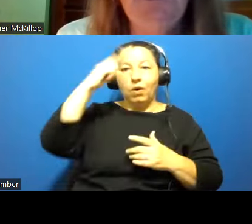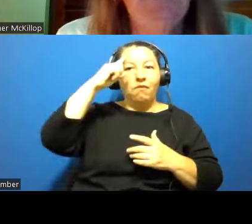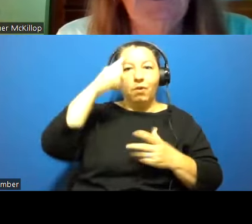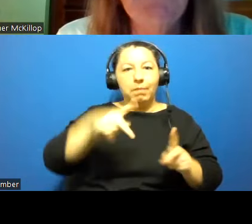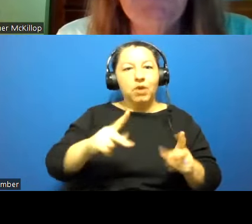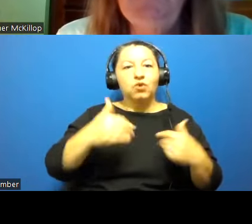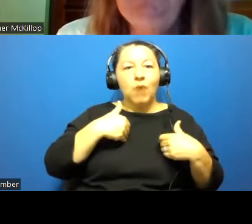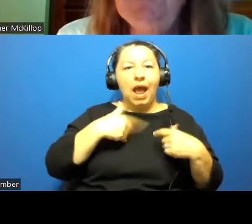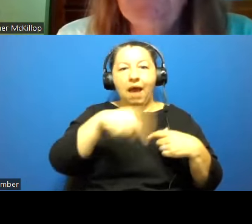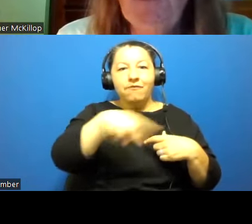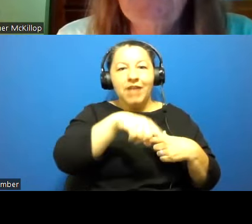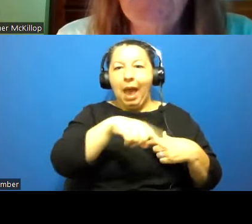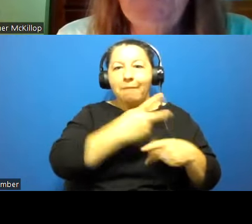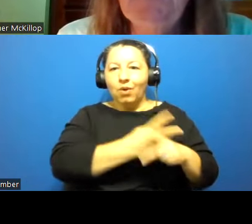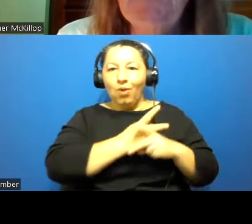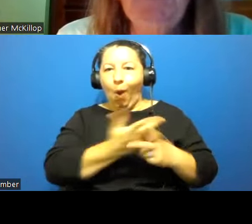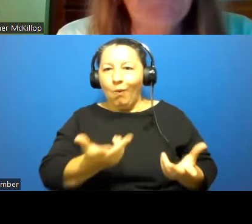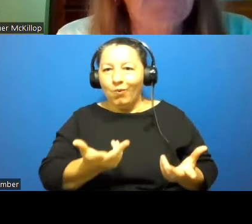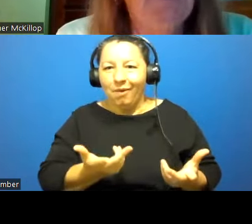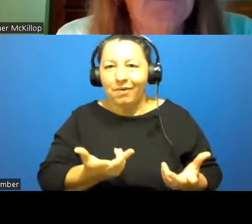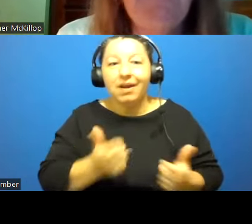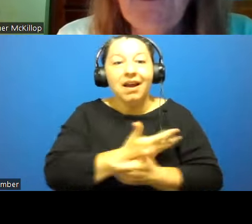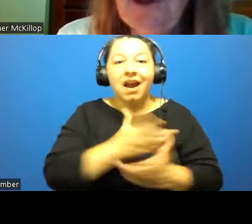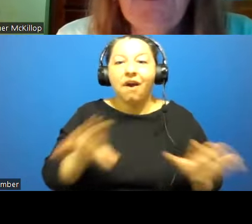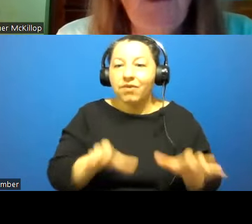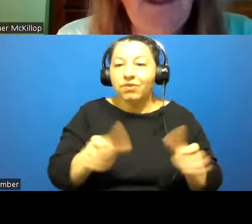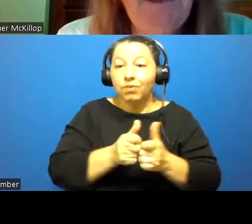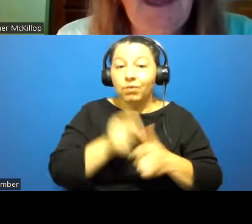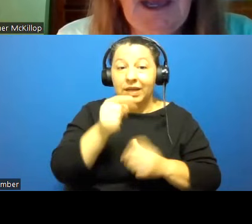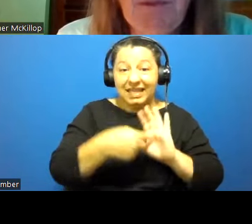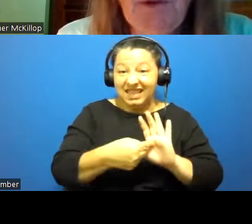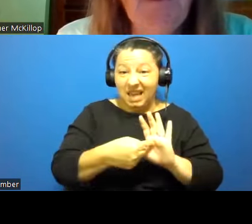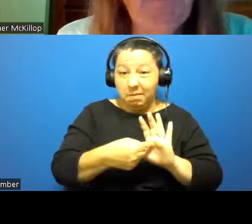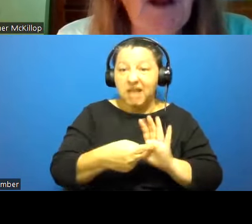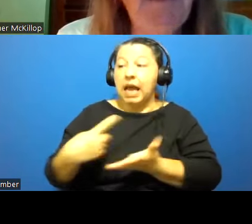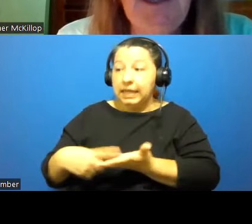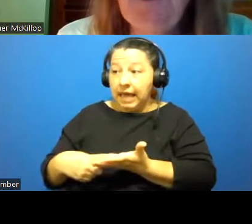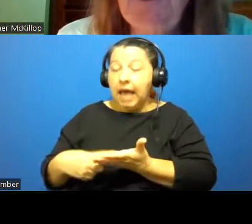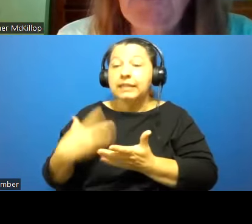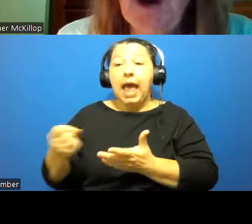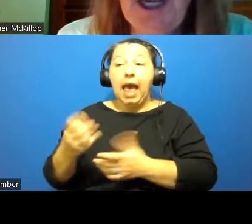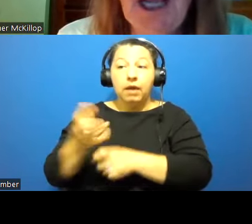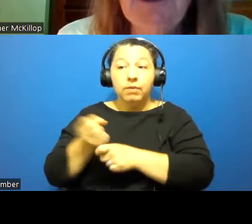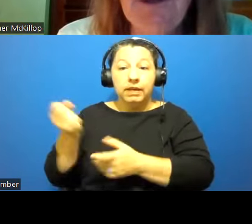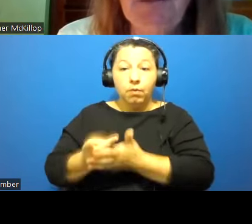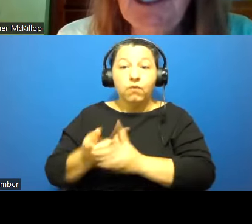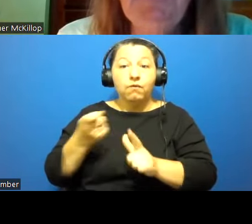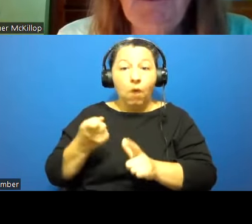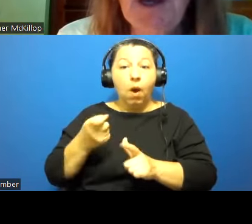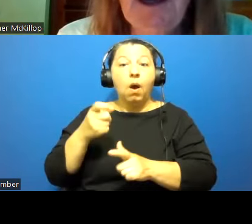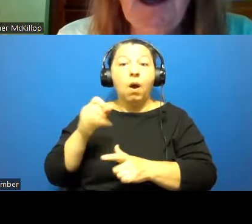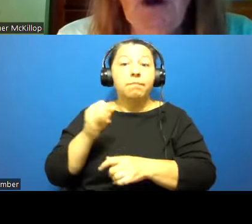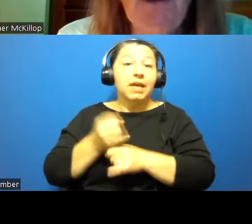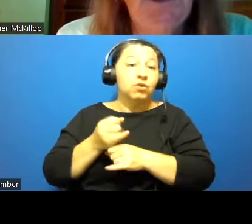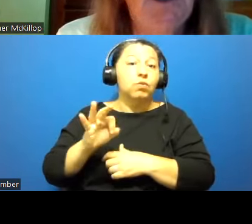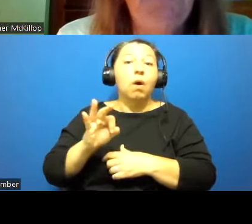loan. Everything we do, of course, with these exhibits, I discuss with and get approval from the Institute of Archaeology in Belize. So we're